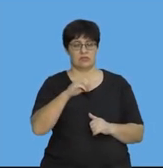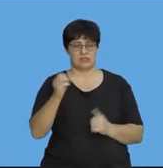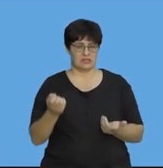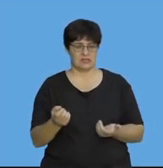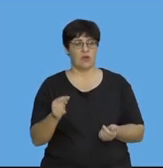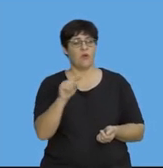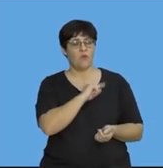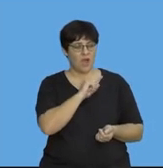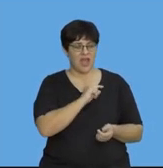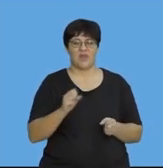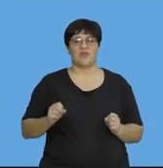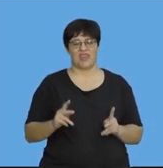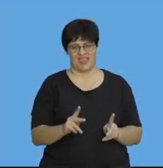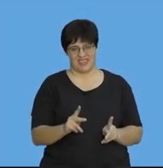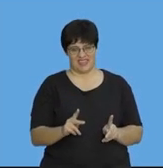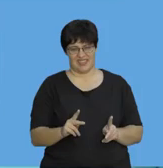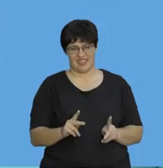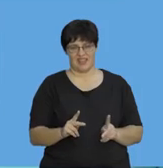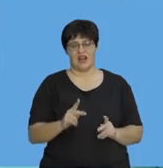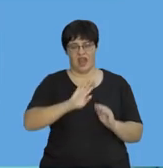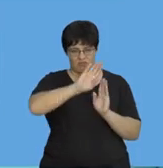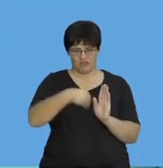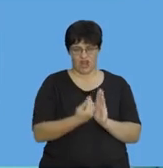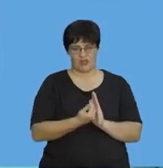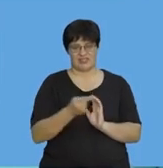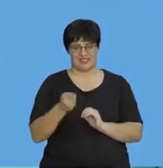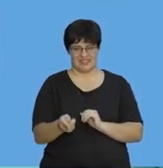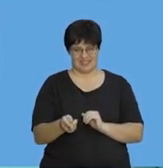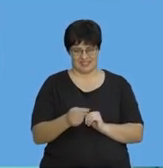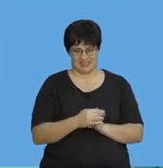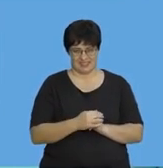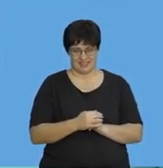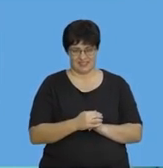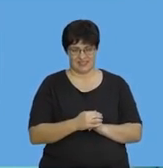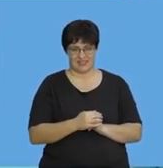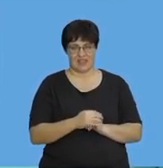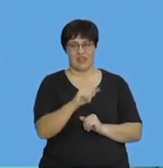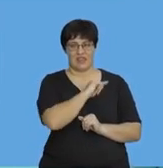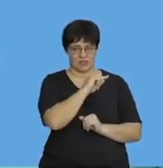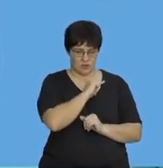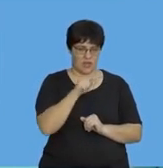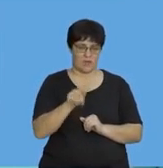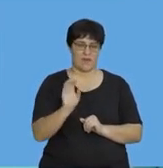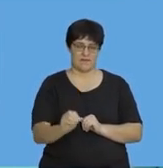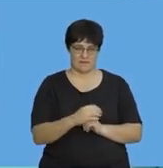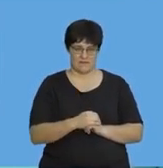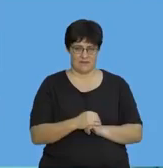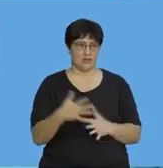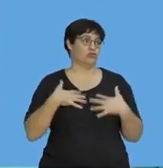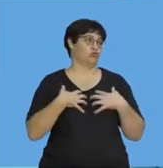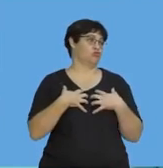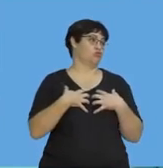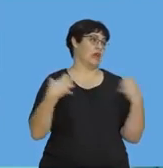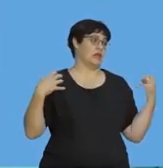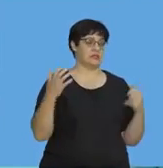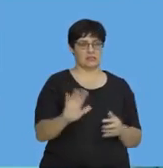10,000 kilogram truck, but it's okay. It's because of that rounding right at the beginning that we got this.